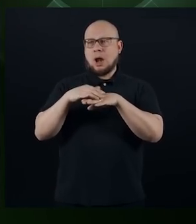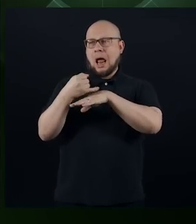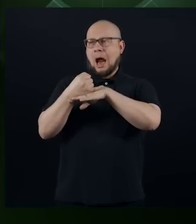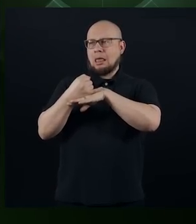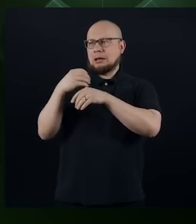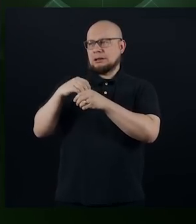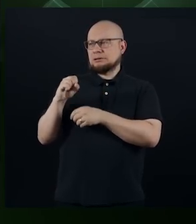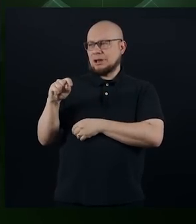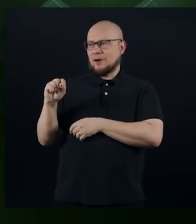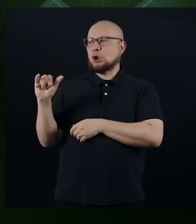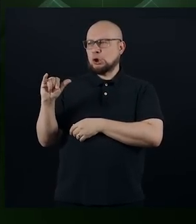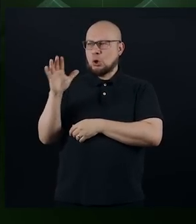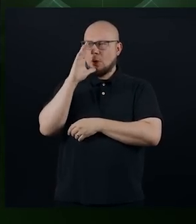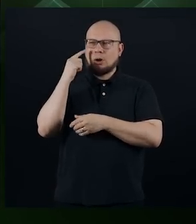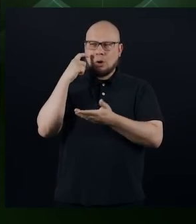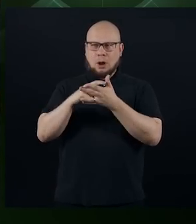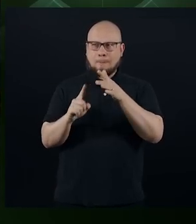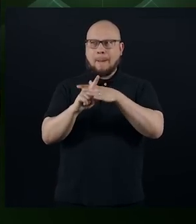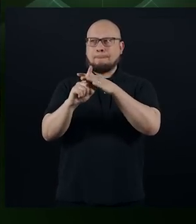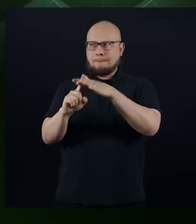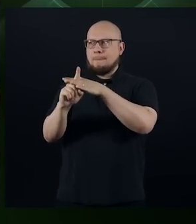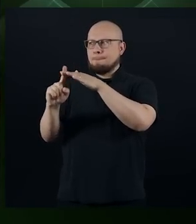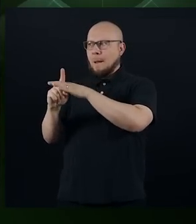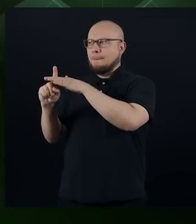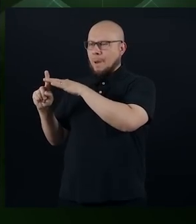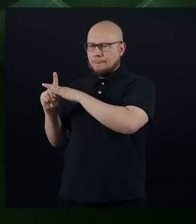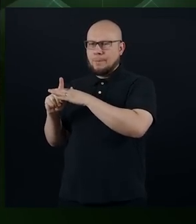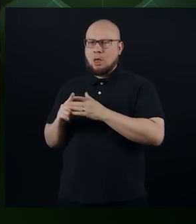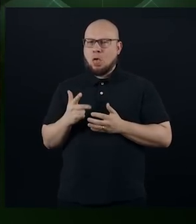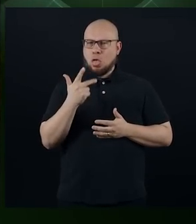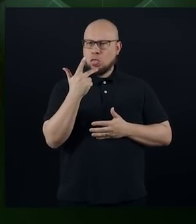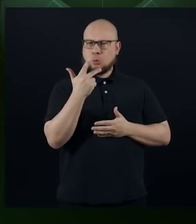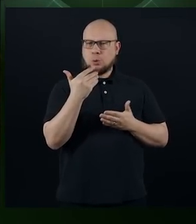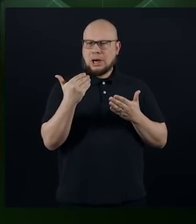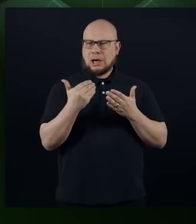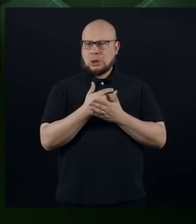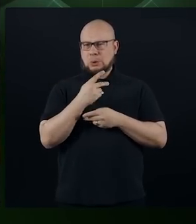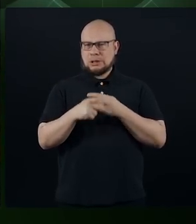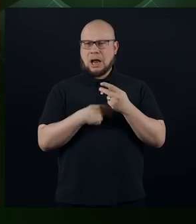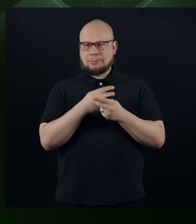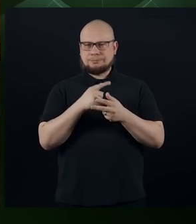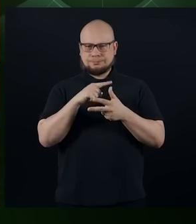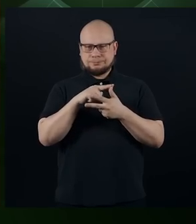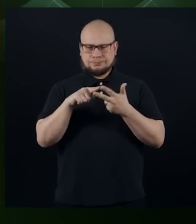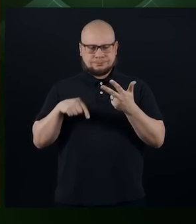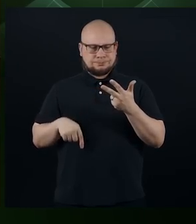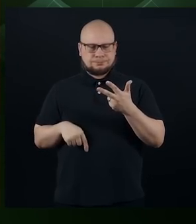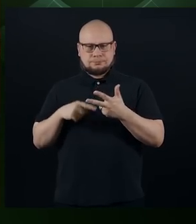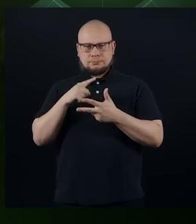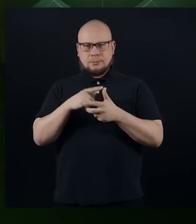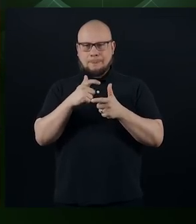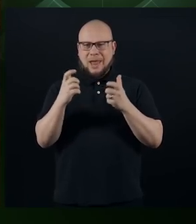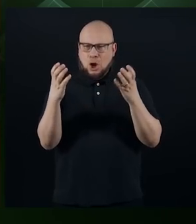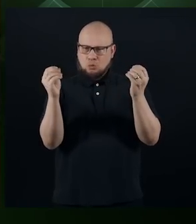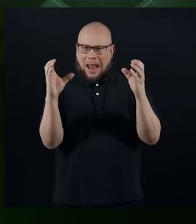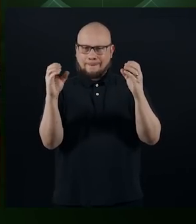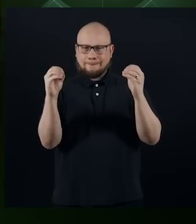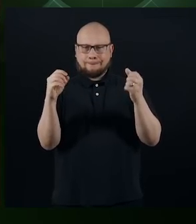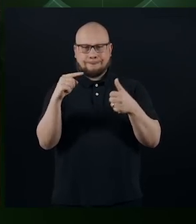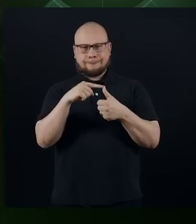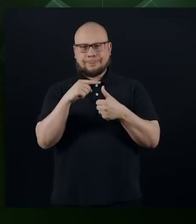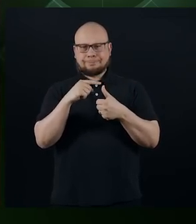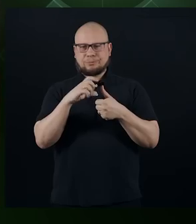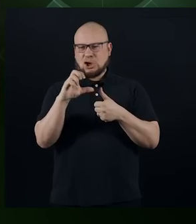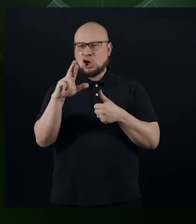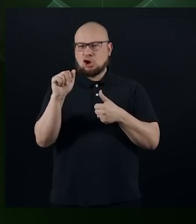Sea of Thieves. And there are three completely brand new, unique AI enemy types. So you have the crab ocean crawler. So